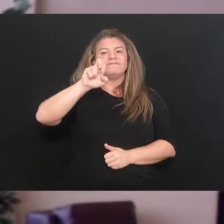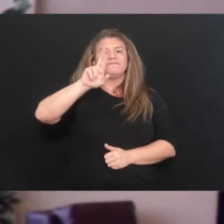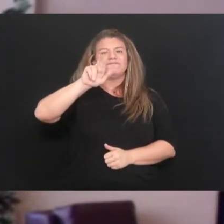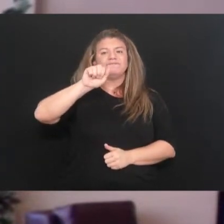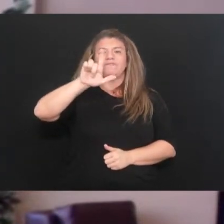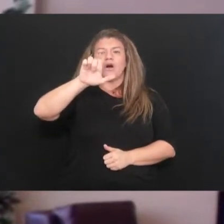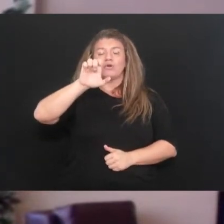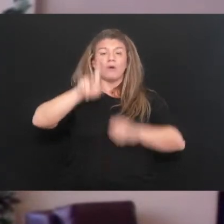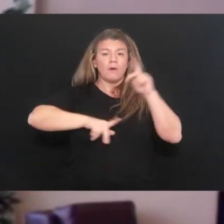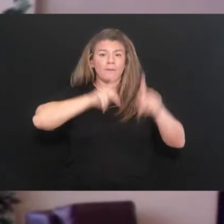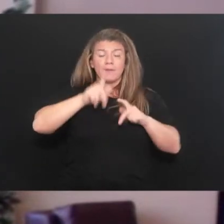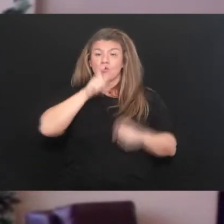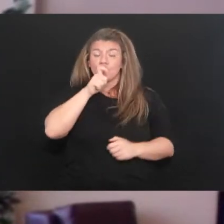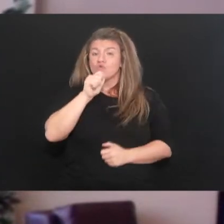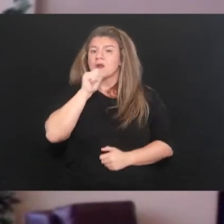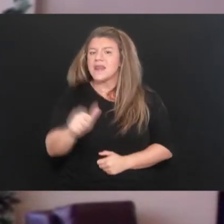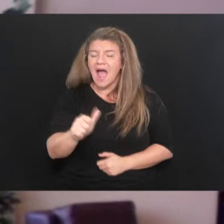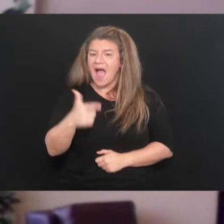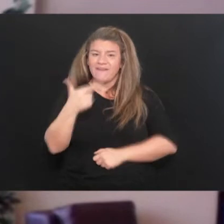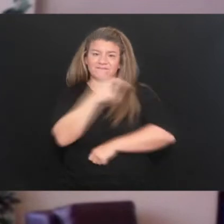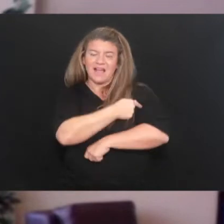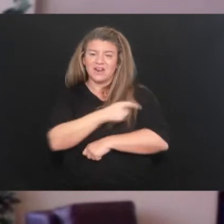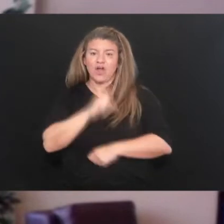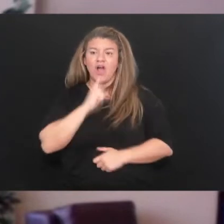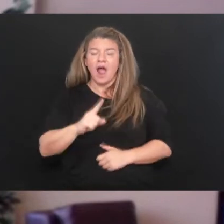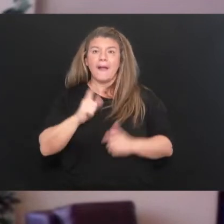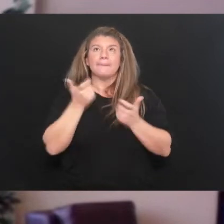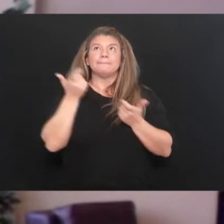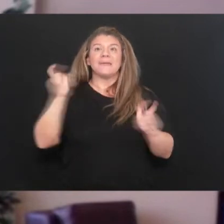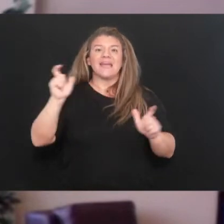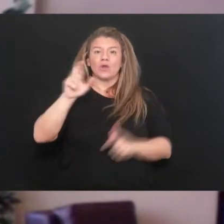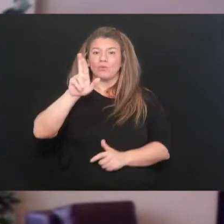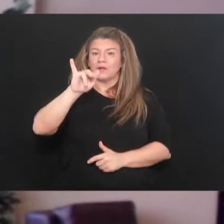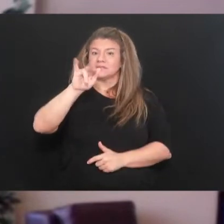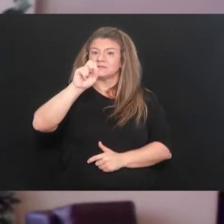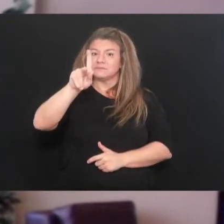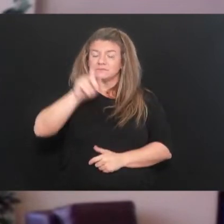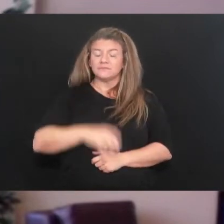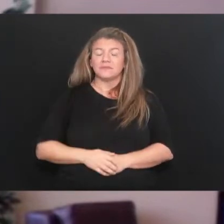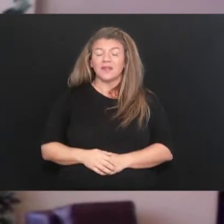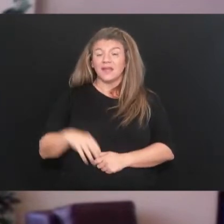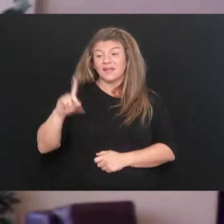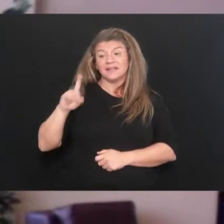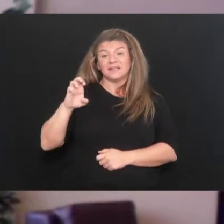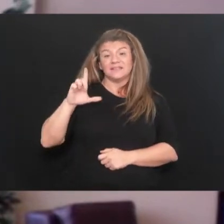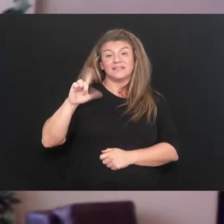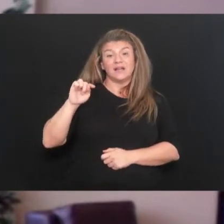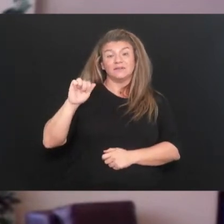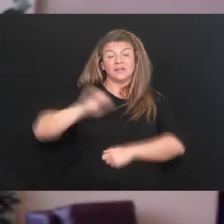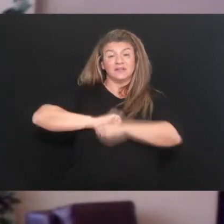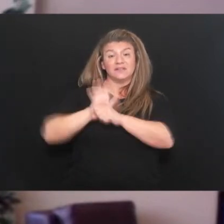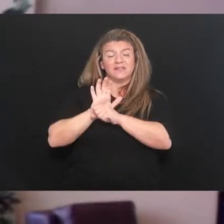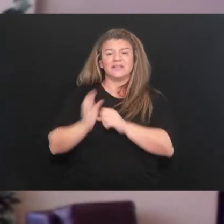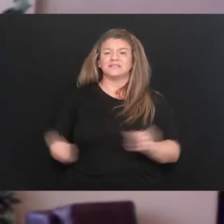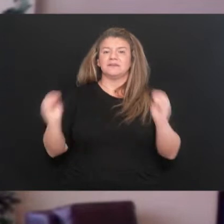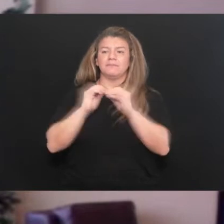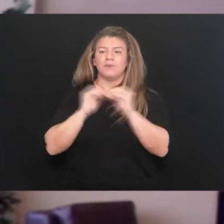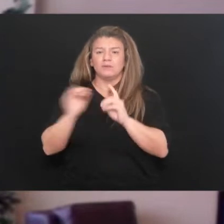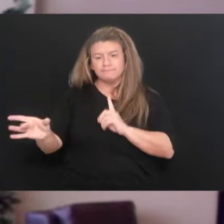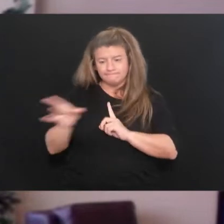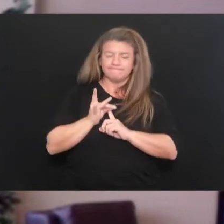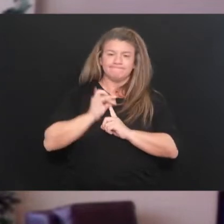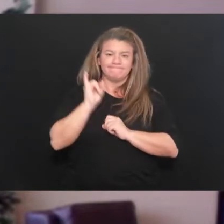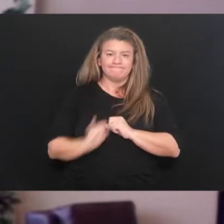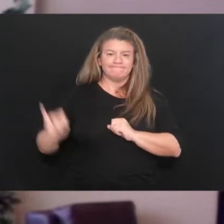aren't vaccinated are at incredible risk right now. The Delta variant is much more infectious than any other strain